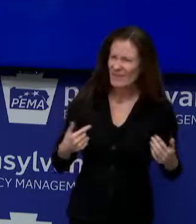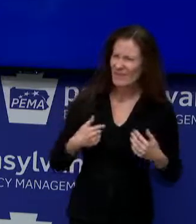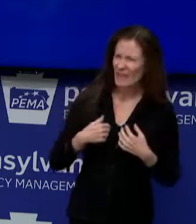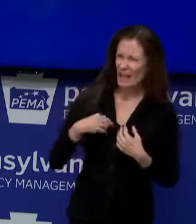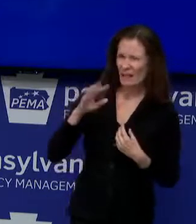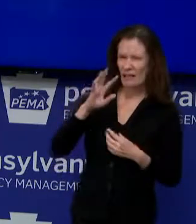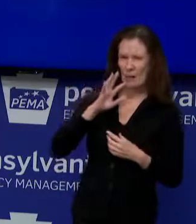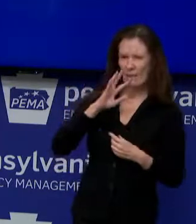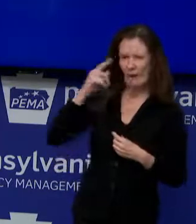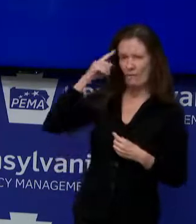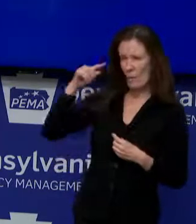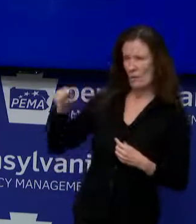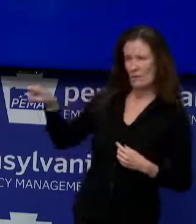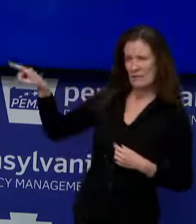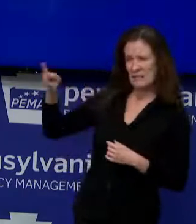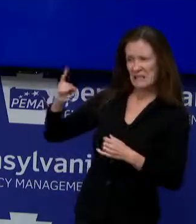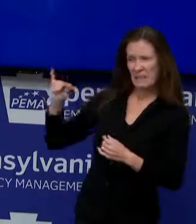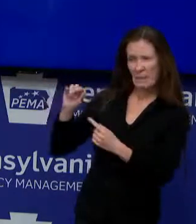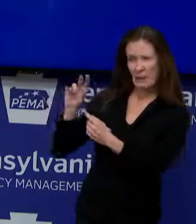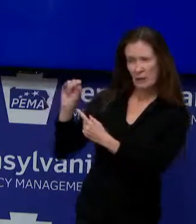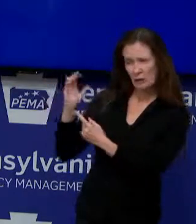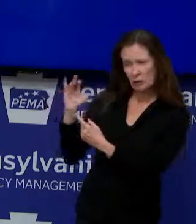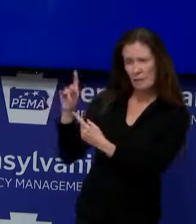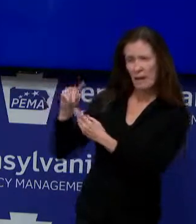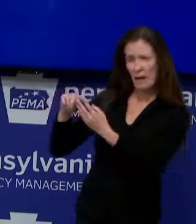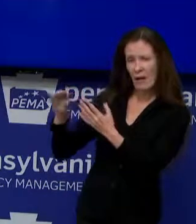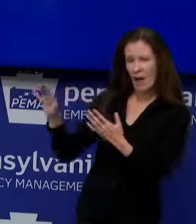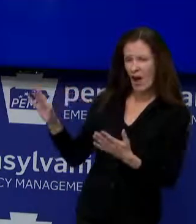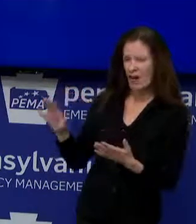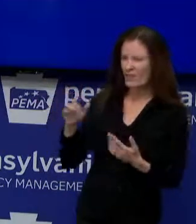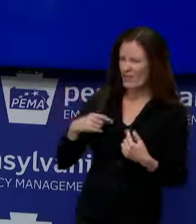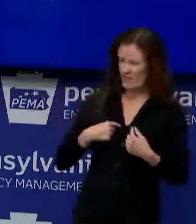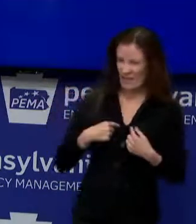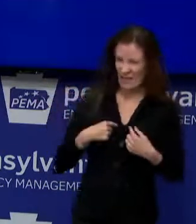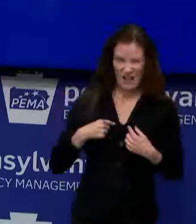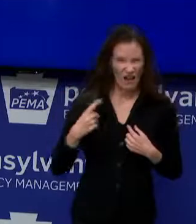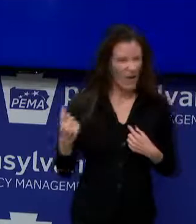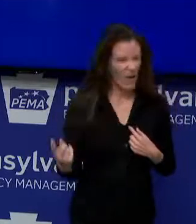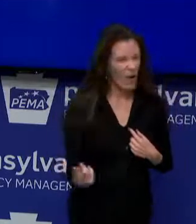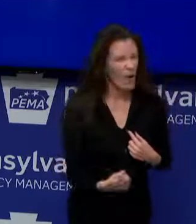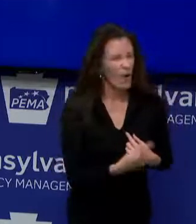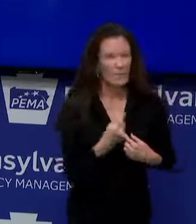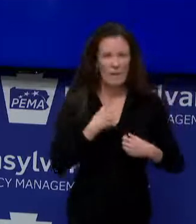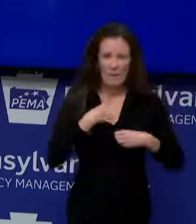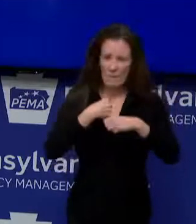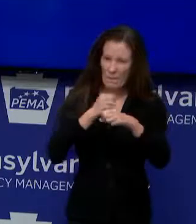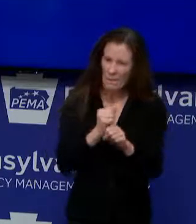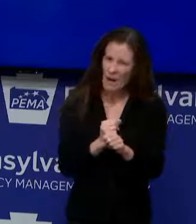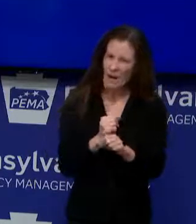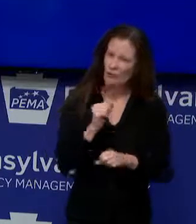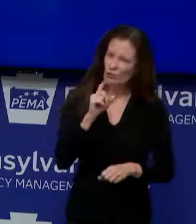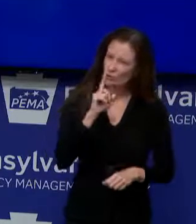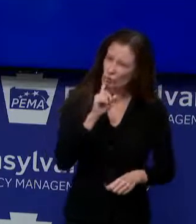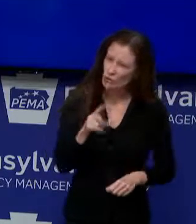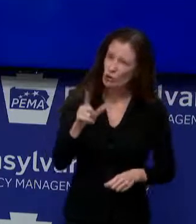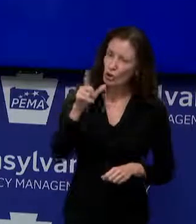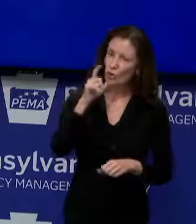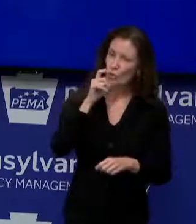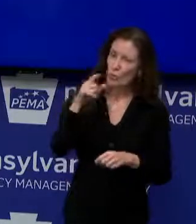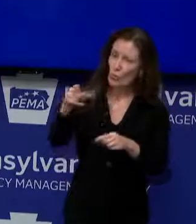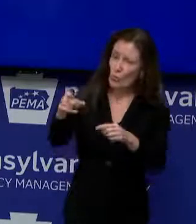will always seek to ensure that no eligible voter is disenfranchised unfairly. And so I